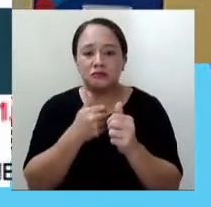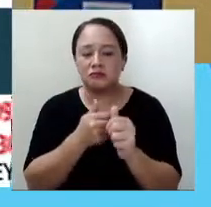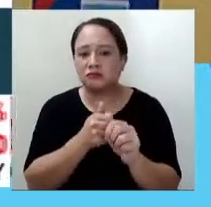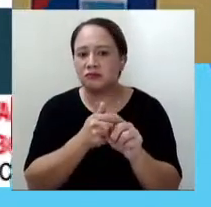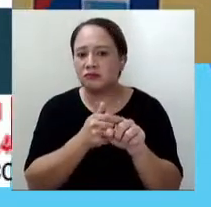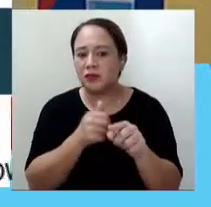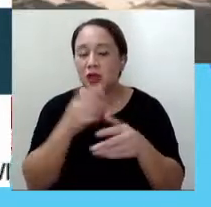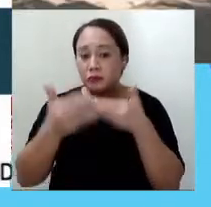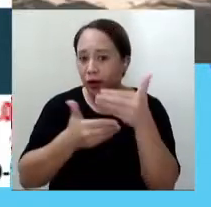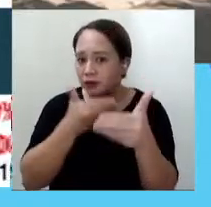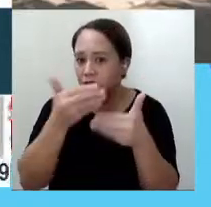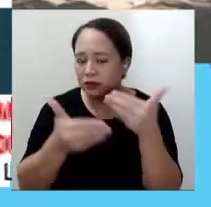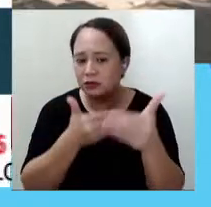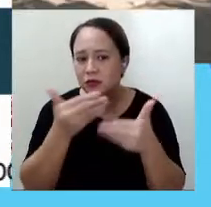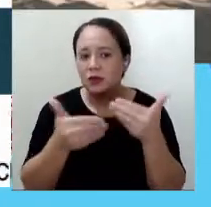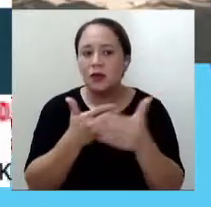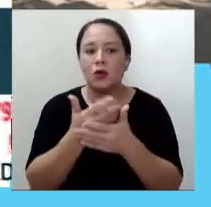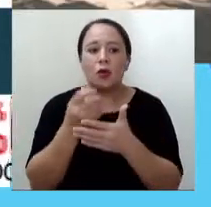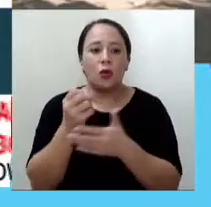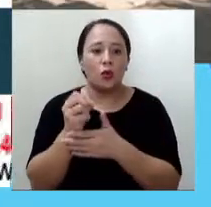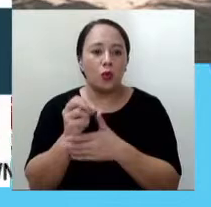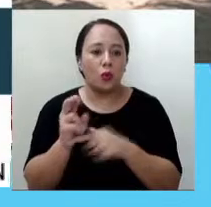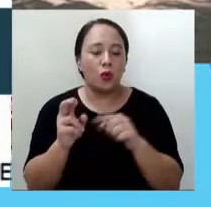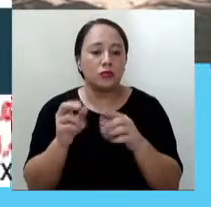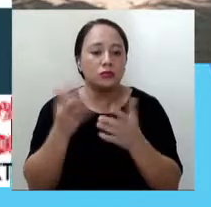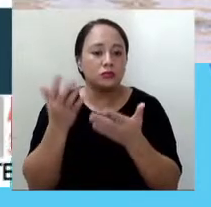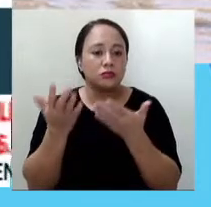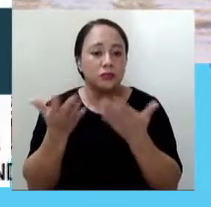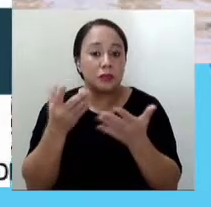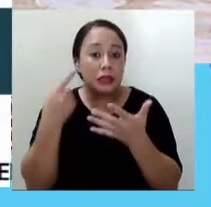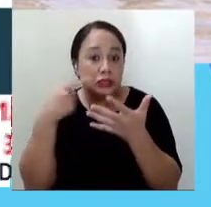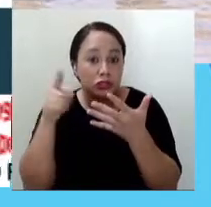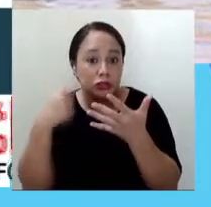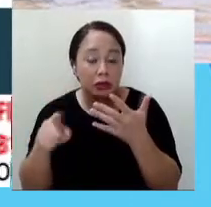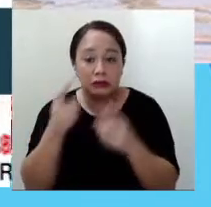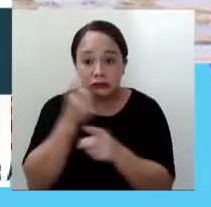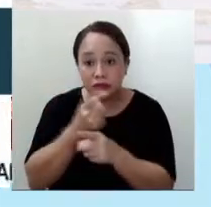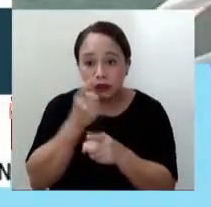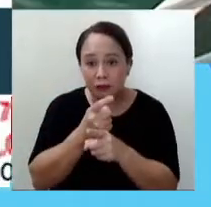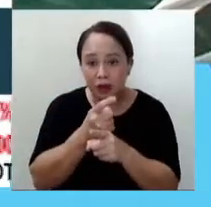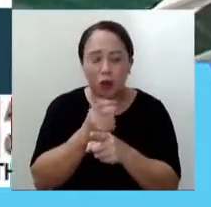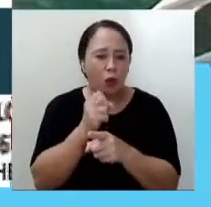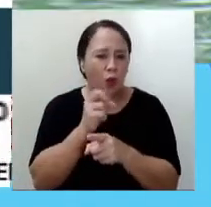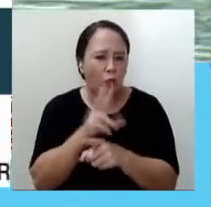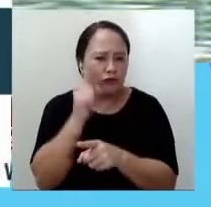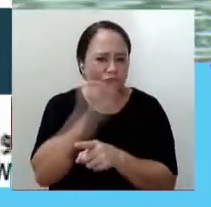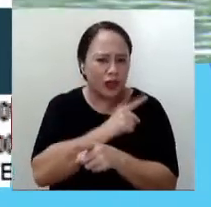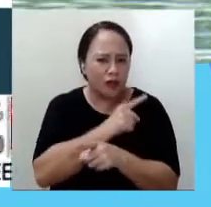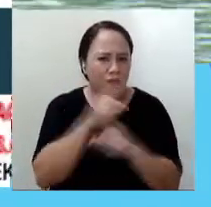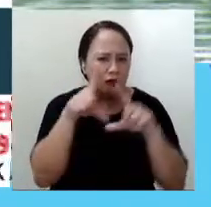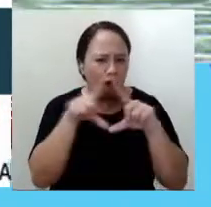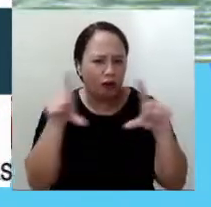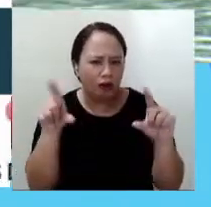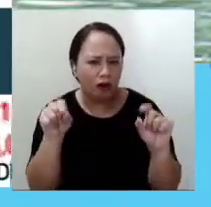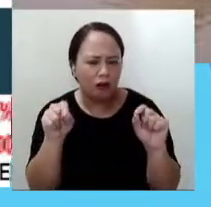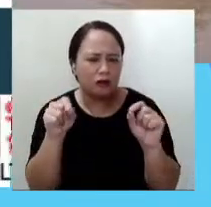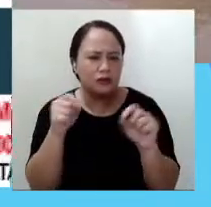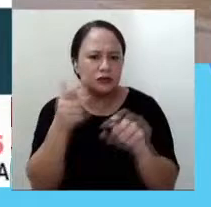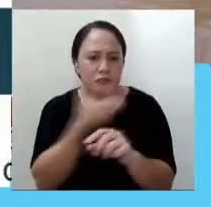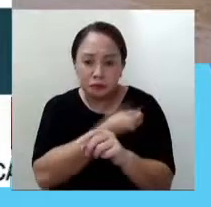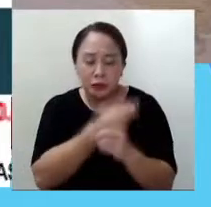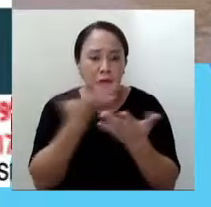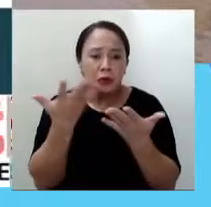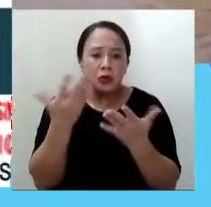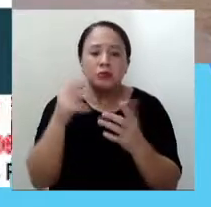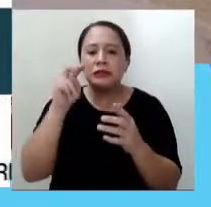process ito. Our system na pwede namin check kung tama ba talaga ito or peke. Those are things that we need to